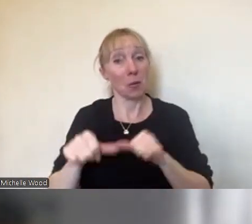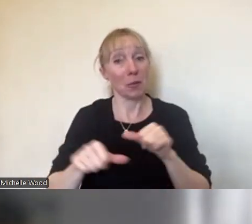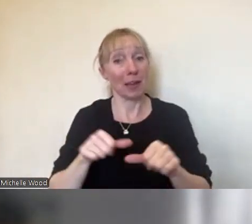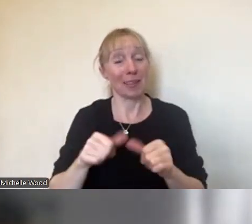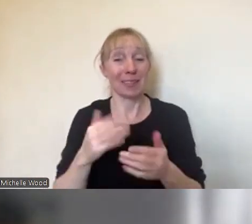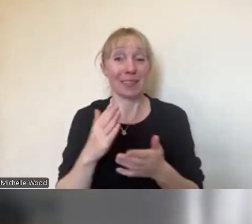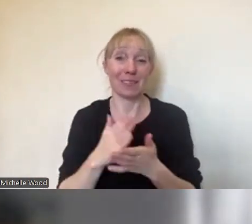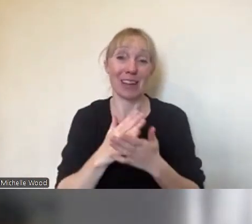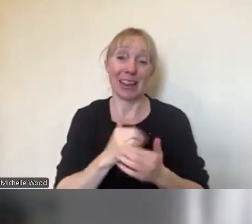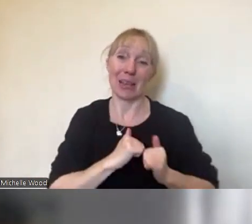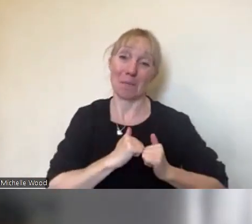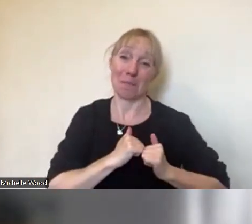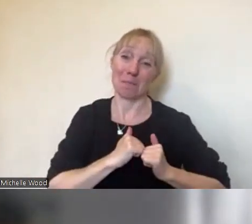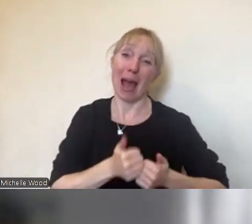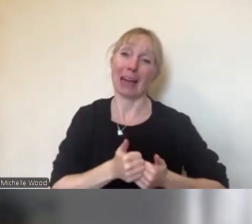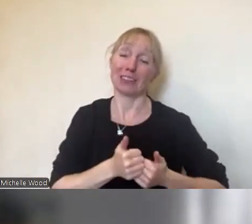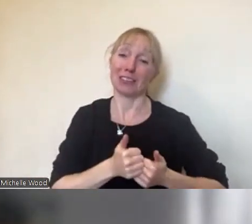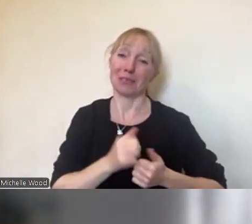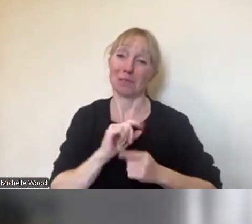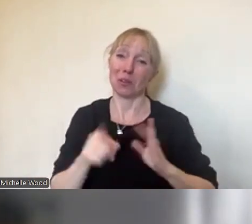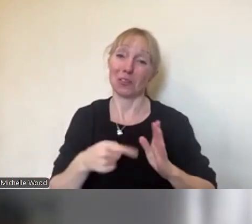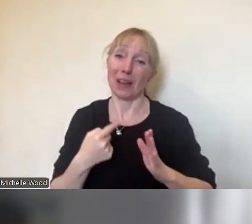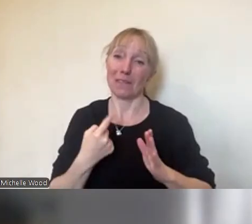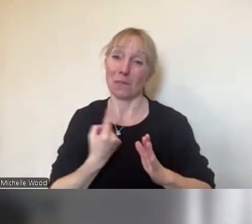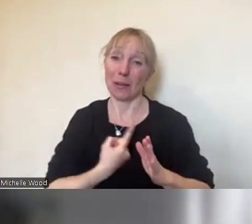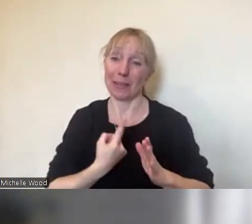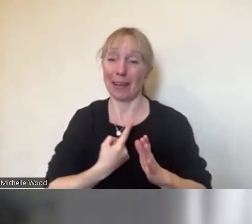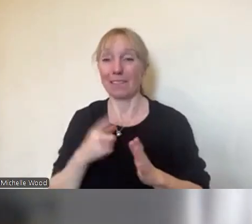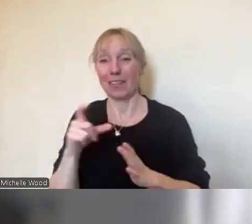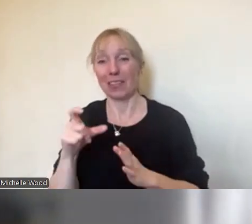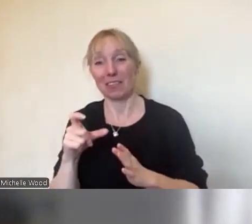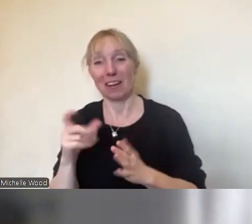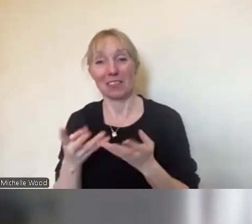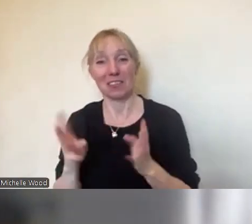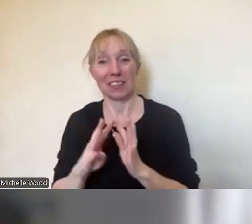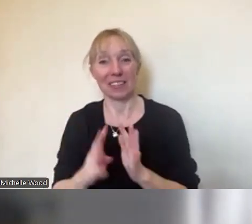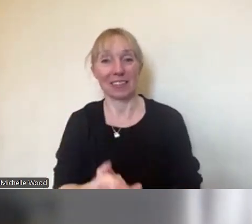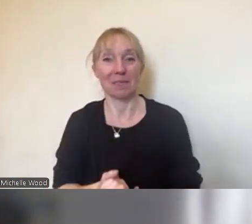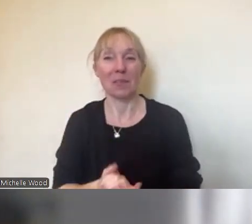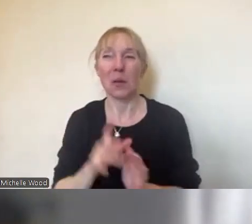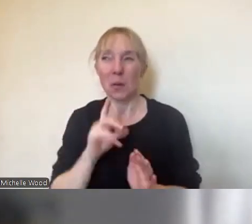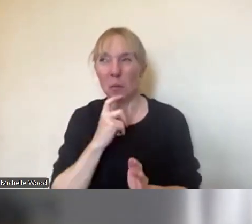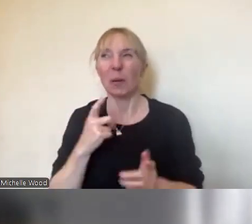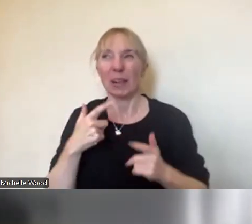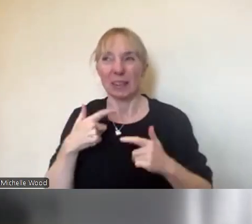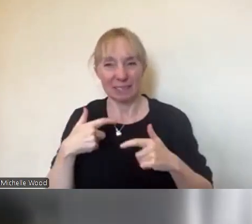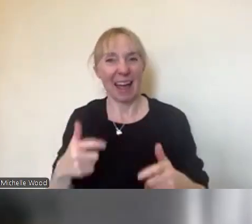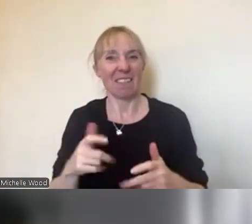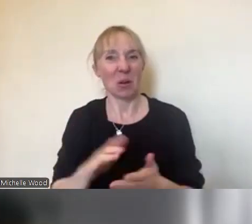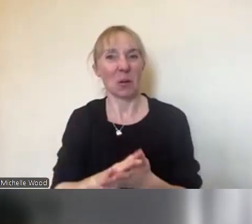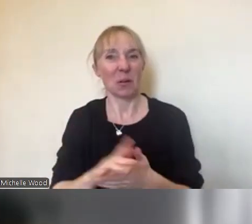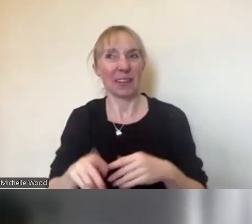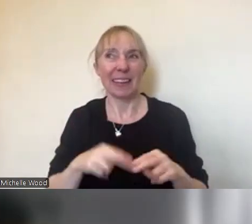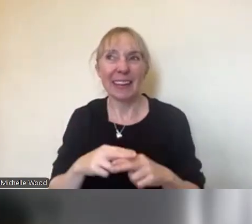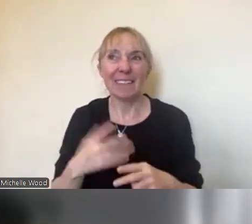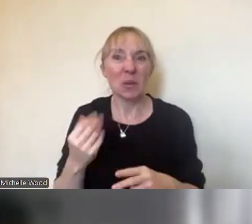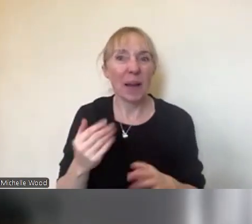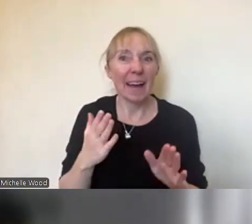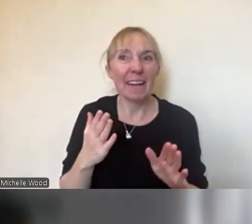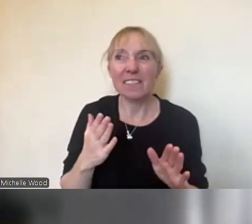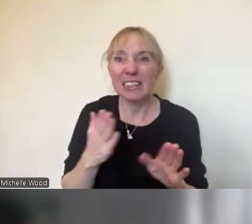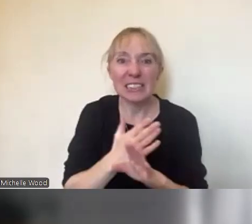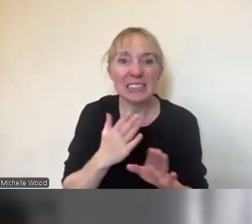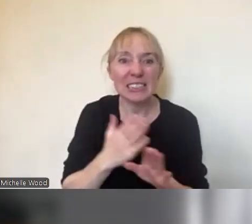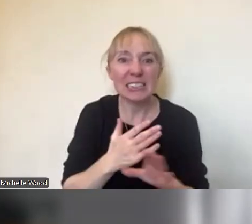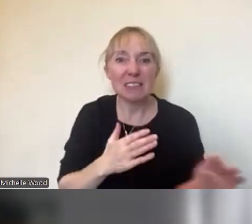passion project for myself and the Crichton Trust. So we'll keep going. If anybody has a secret benefactor that